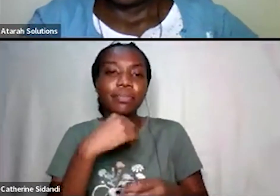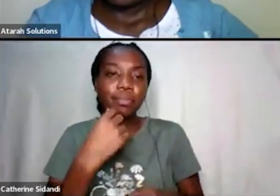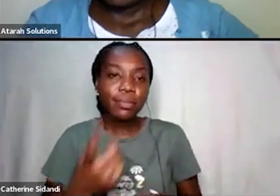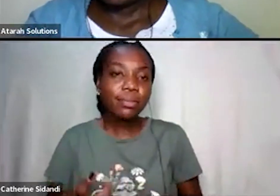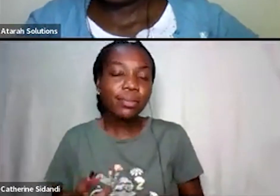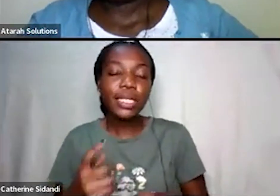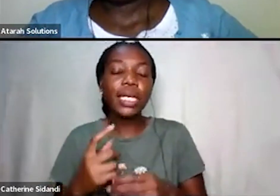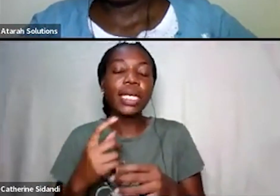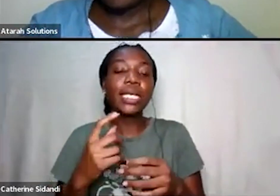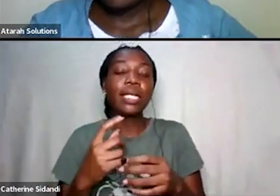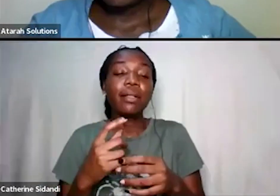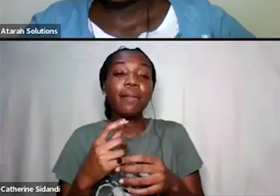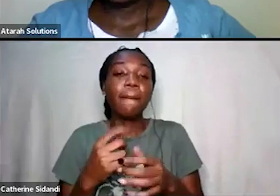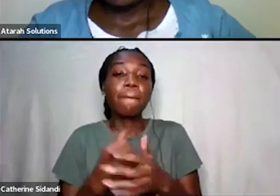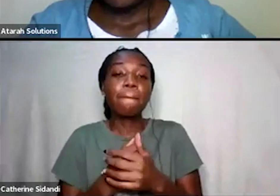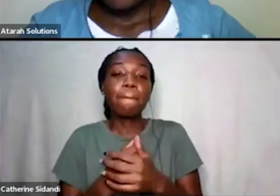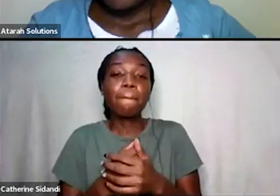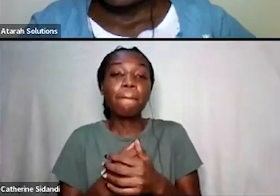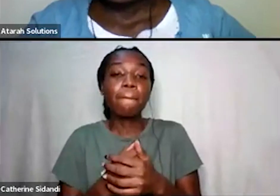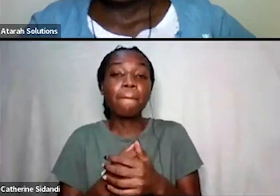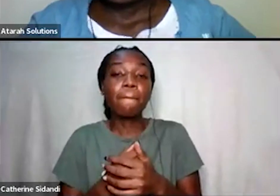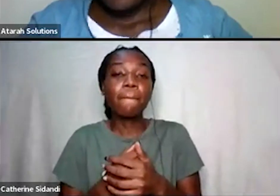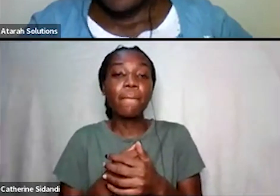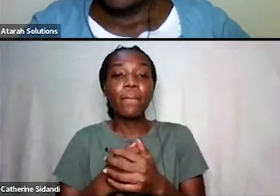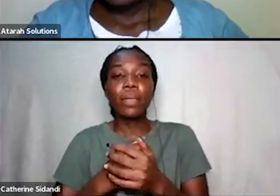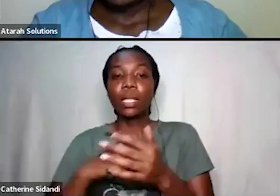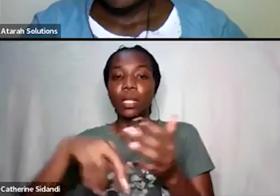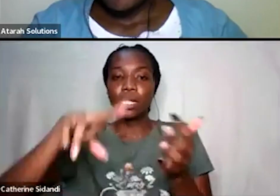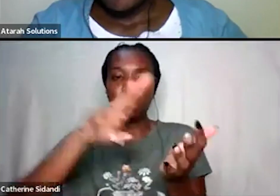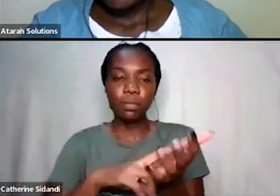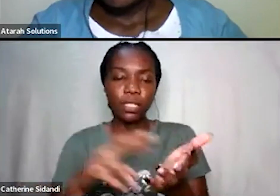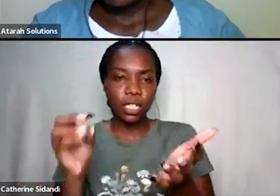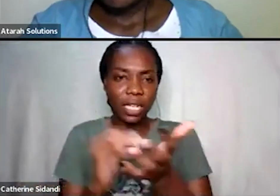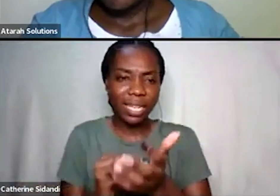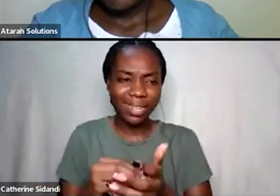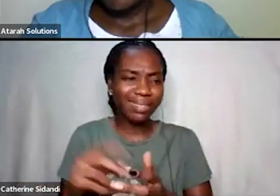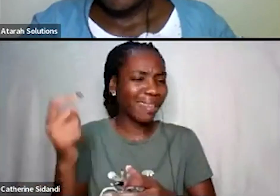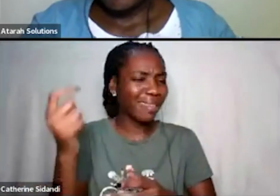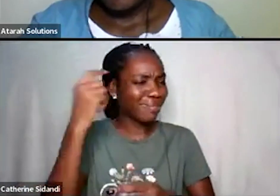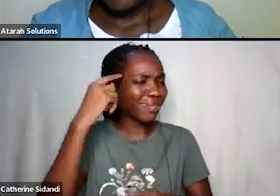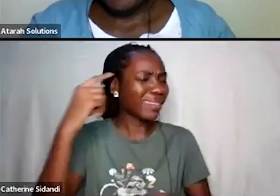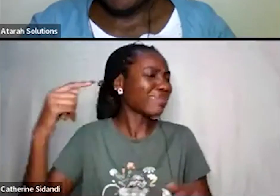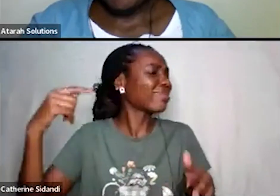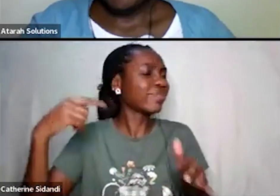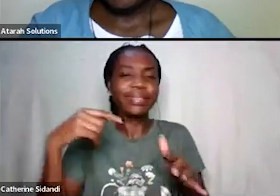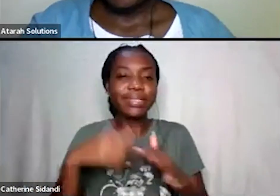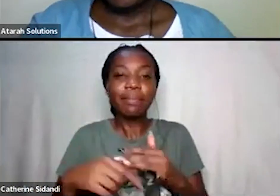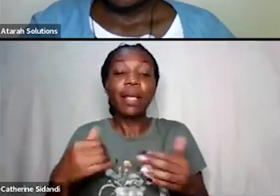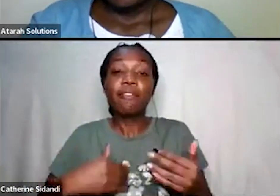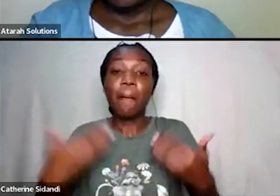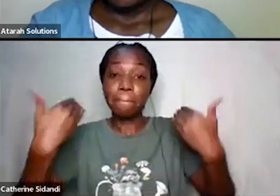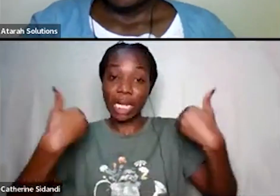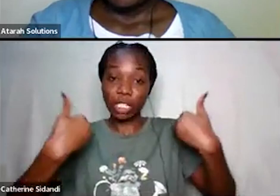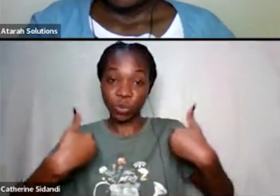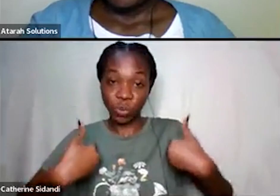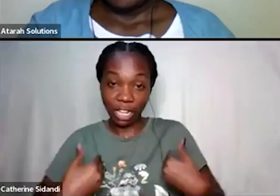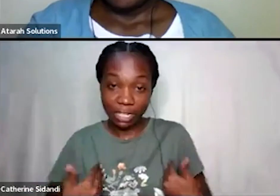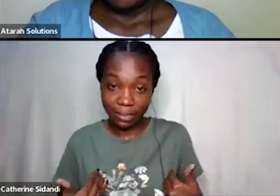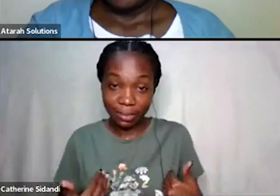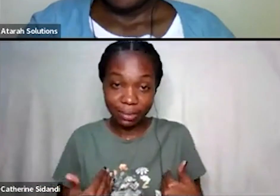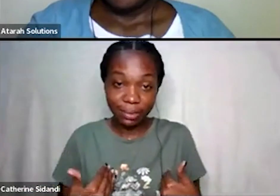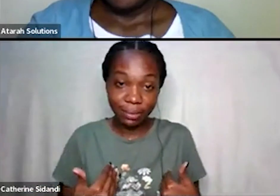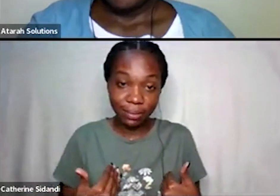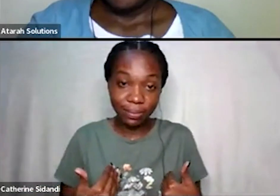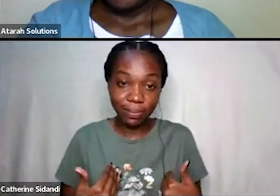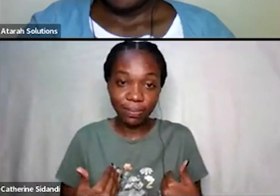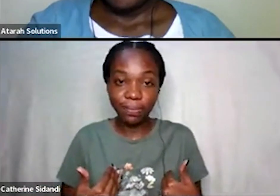syndrome, and then she repeats the procrastination bit. We have personality. Most